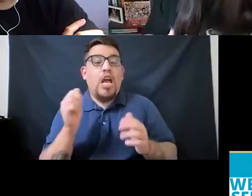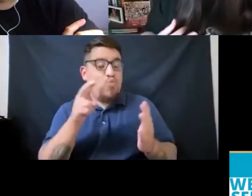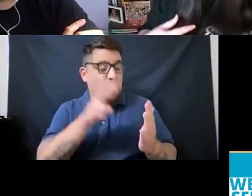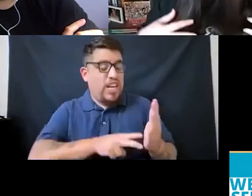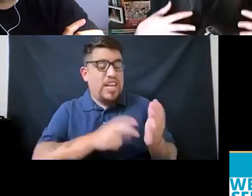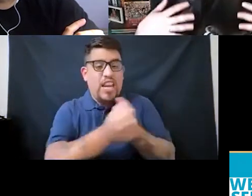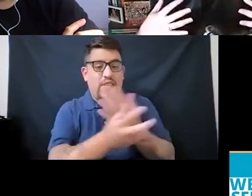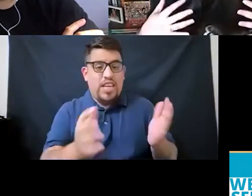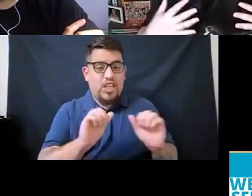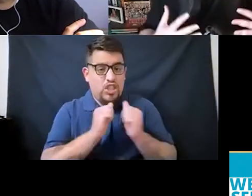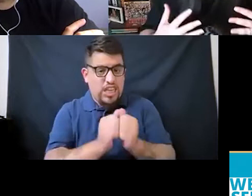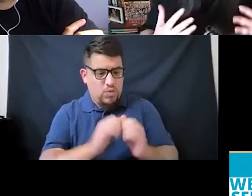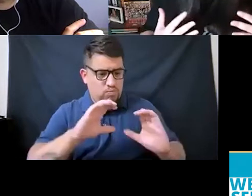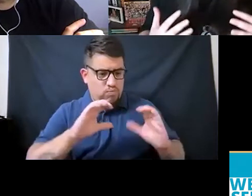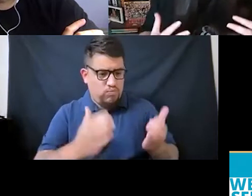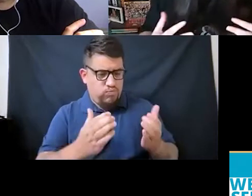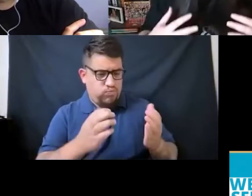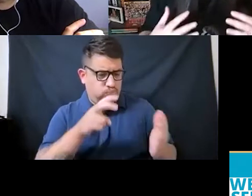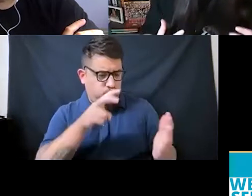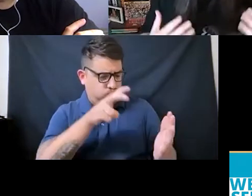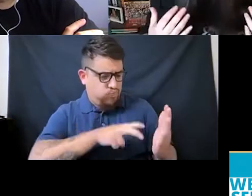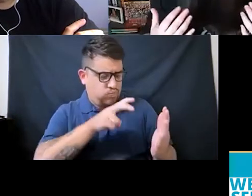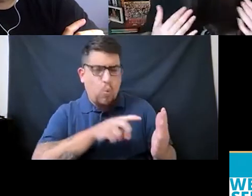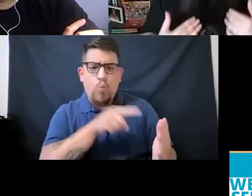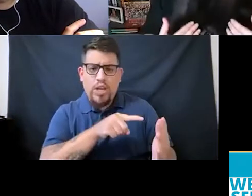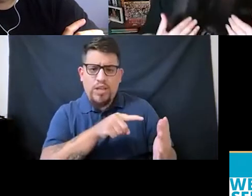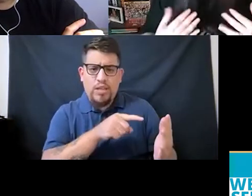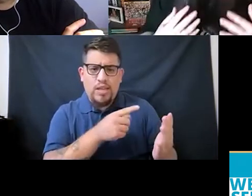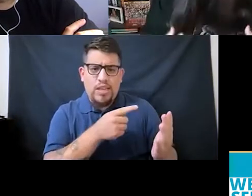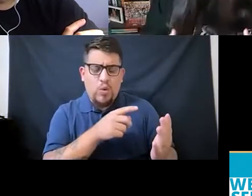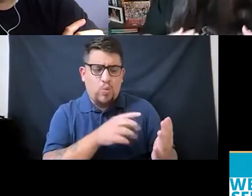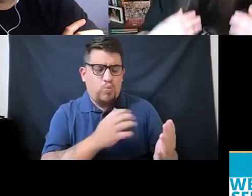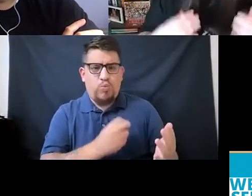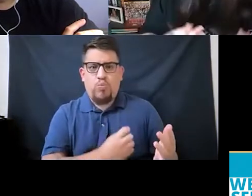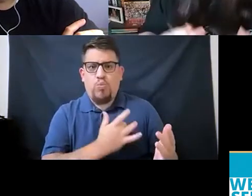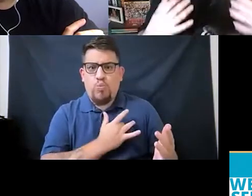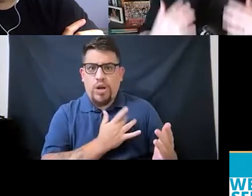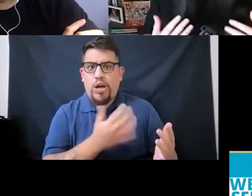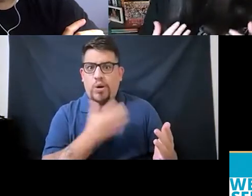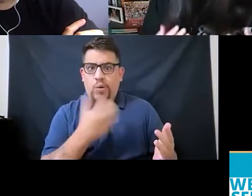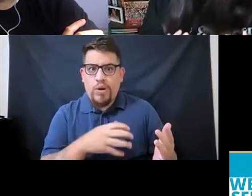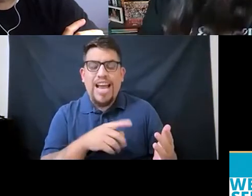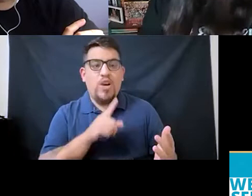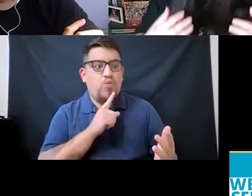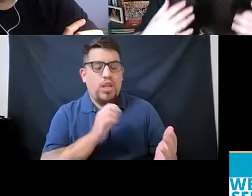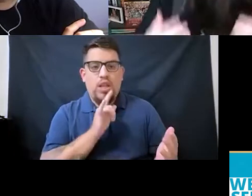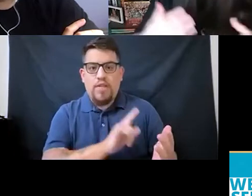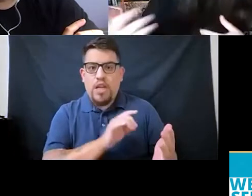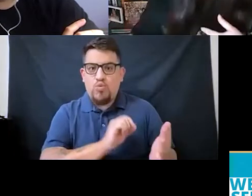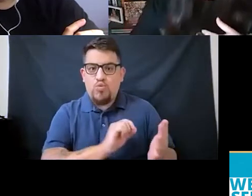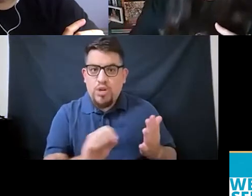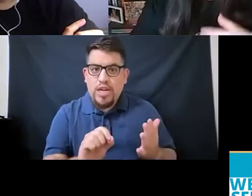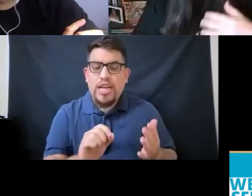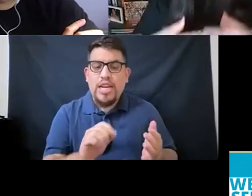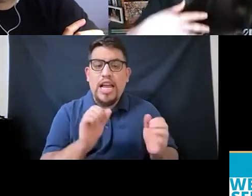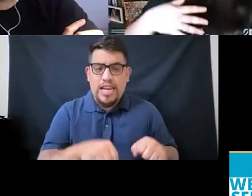group. But if one piece in particular really resonated with one of us, we would be like, hey, I really love this writer. Can I work